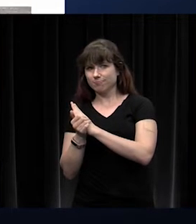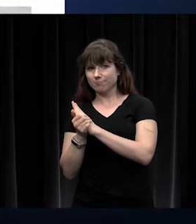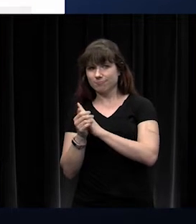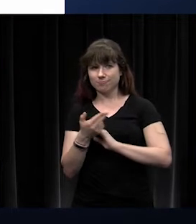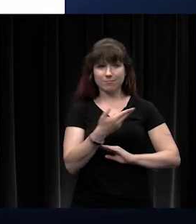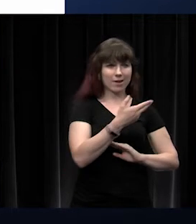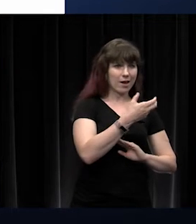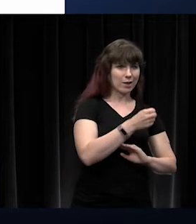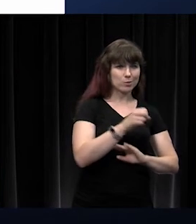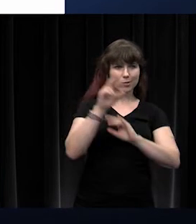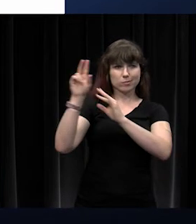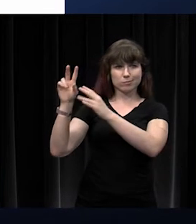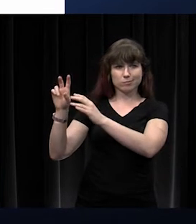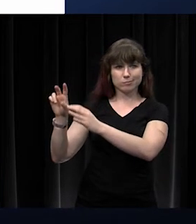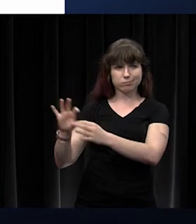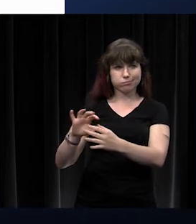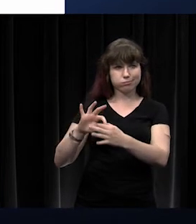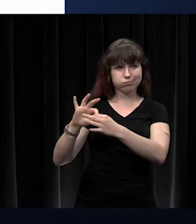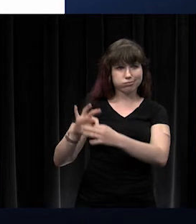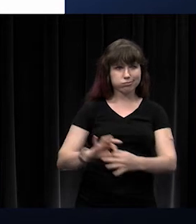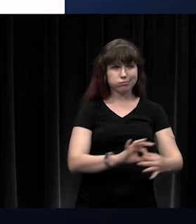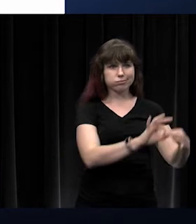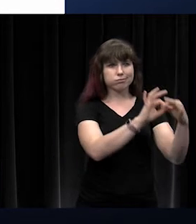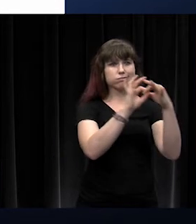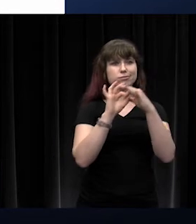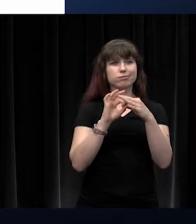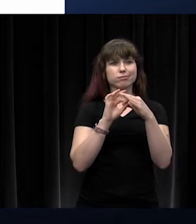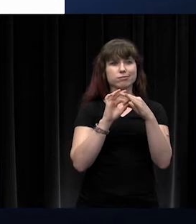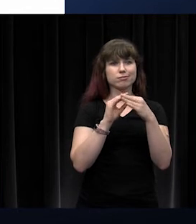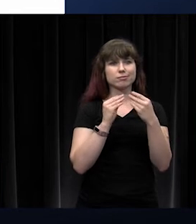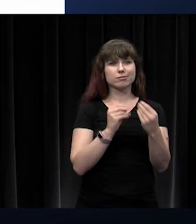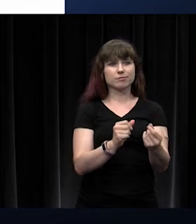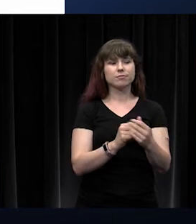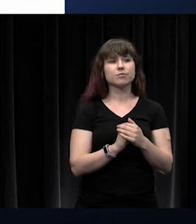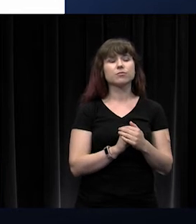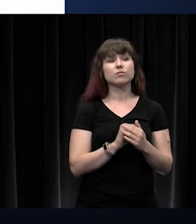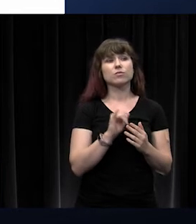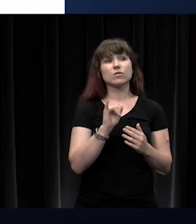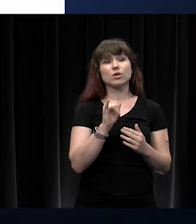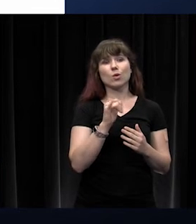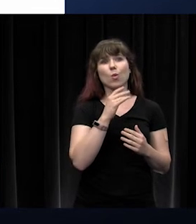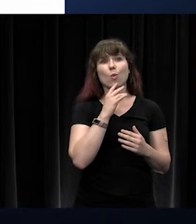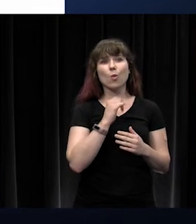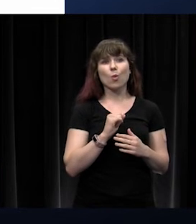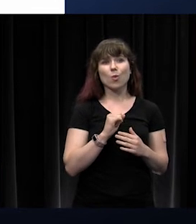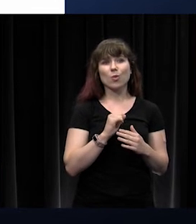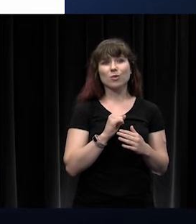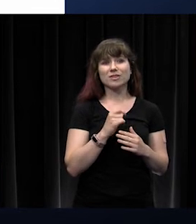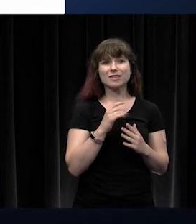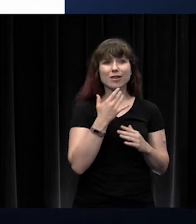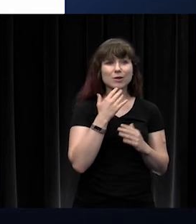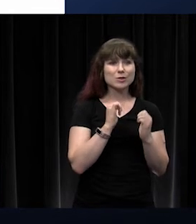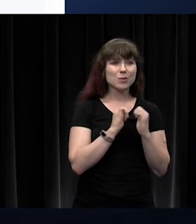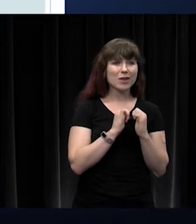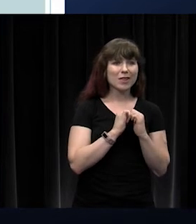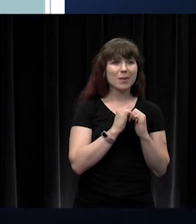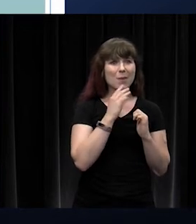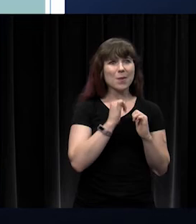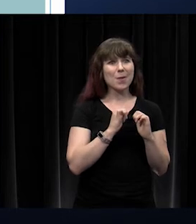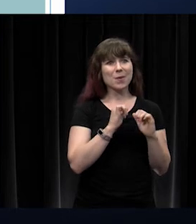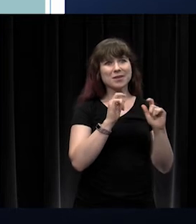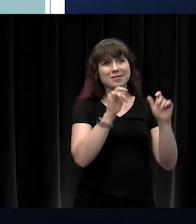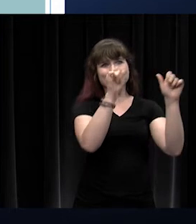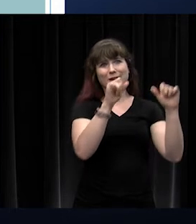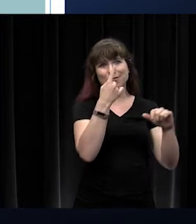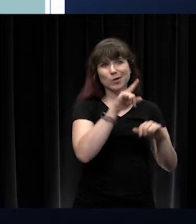levels. Also, we looked at, you know, doing some more accent colors with the old 20s and 30s signs and using those in the earth tones that are